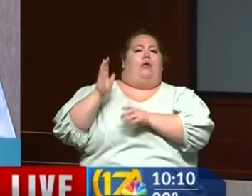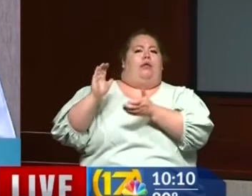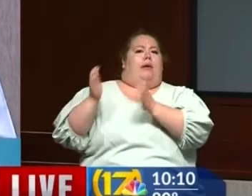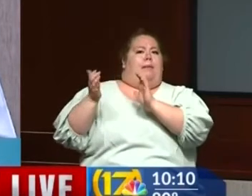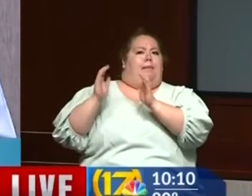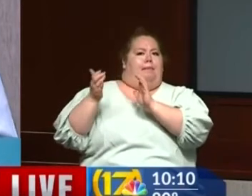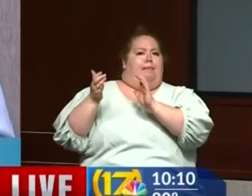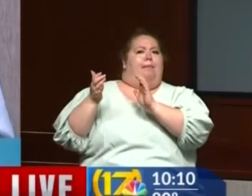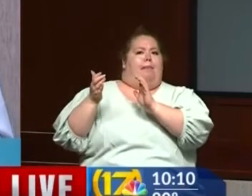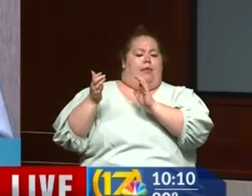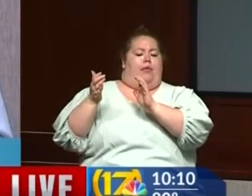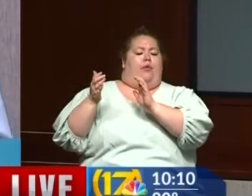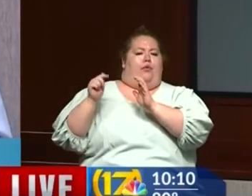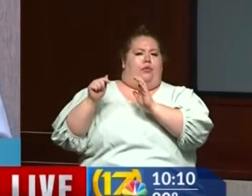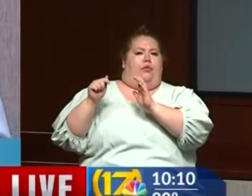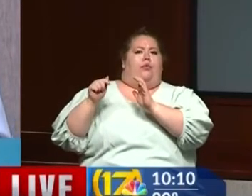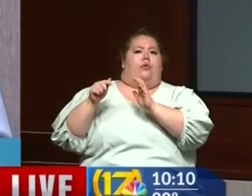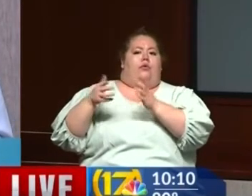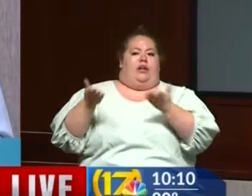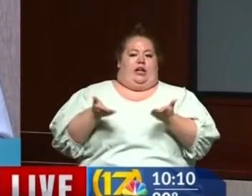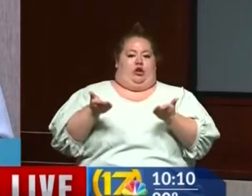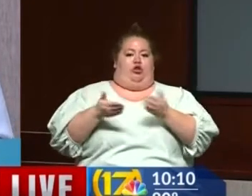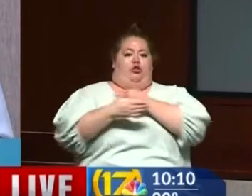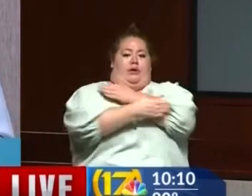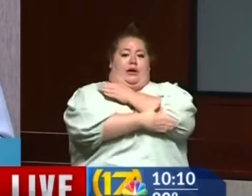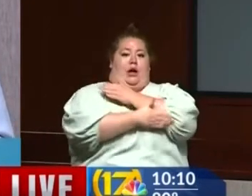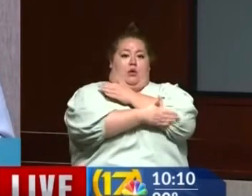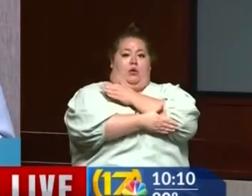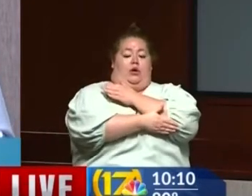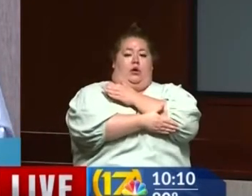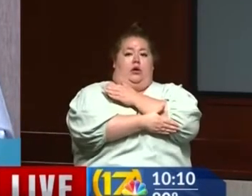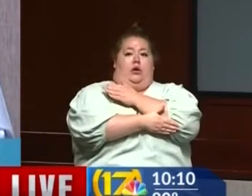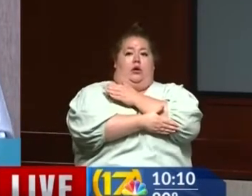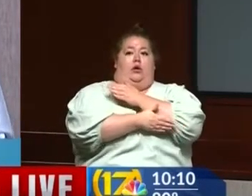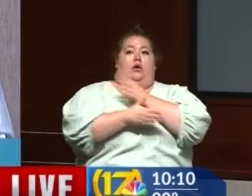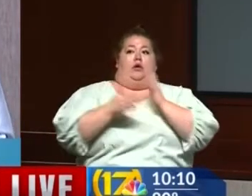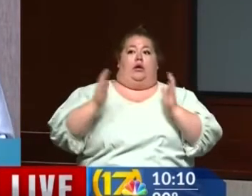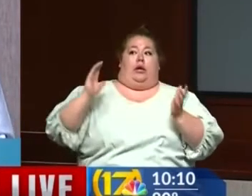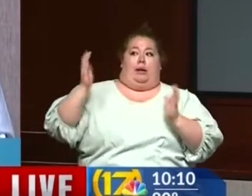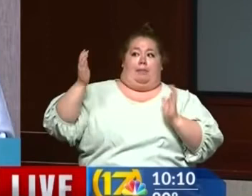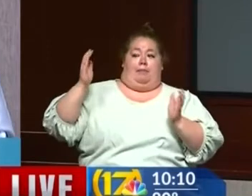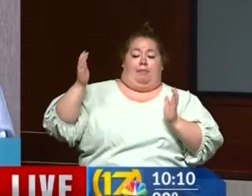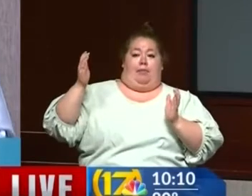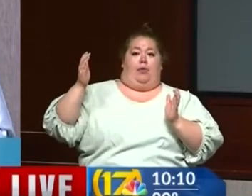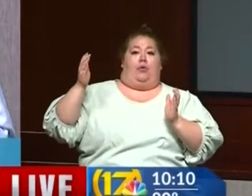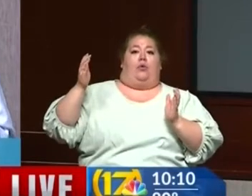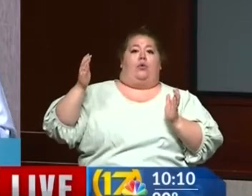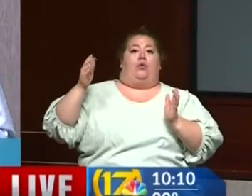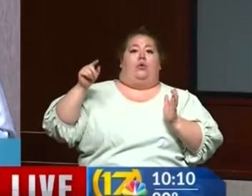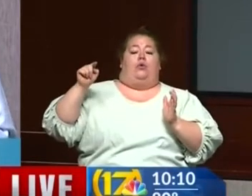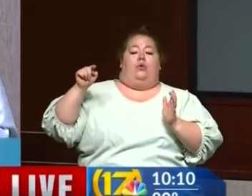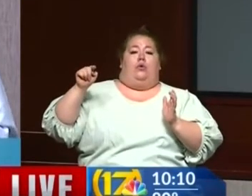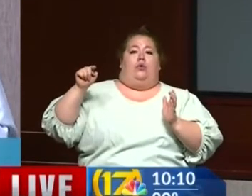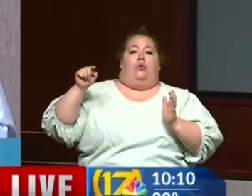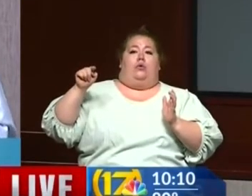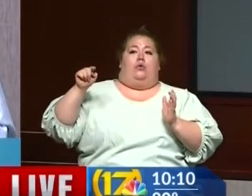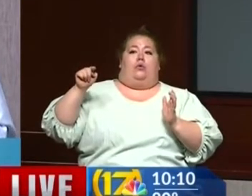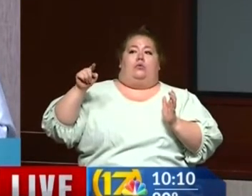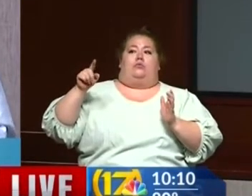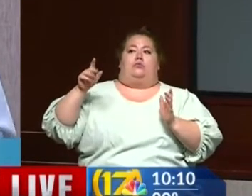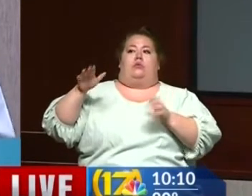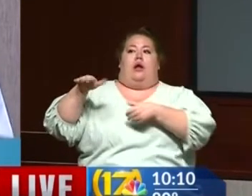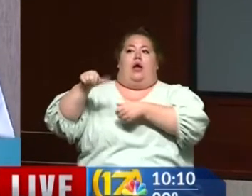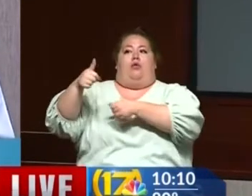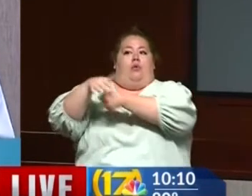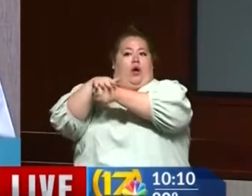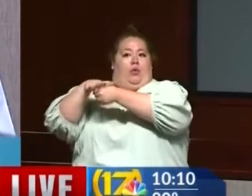census tracts within the county and compare census tracts that have a high testing